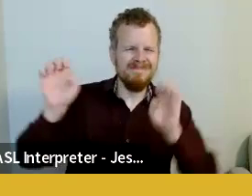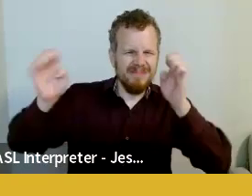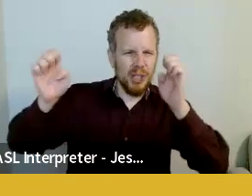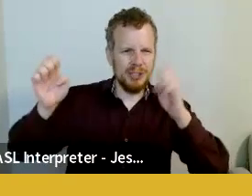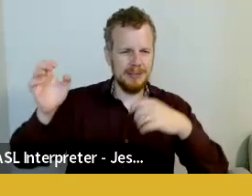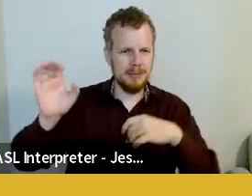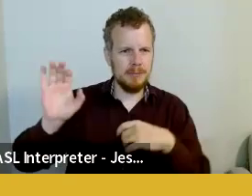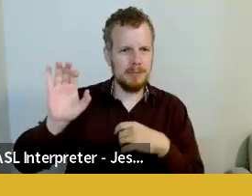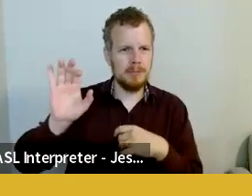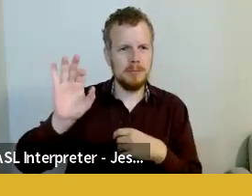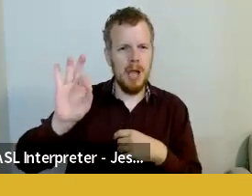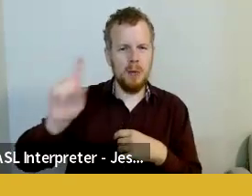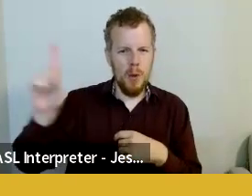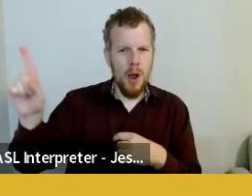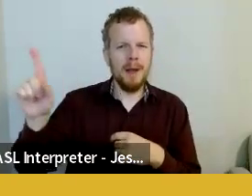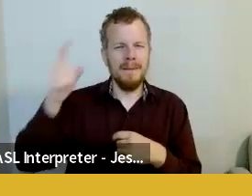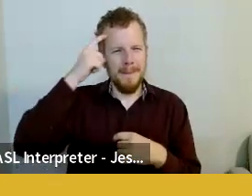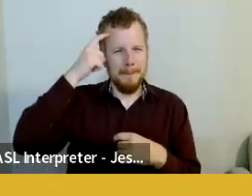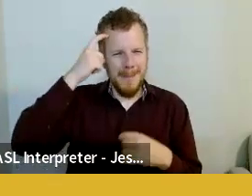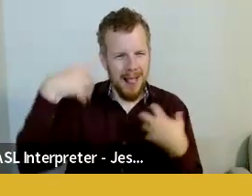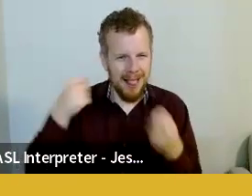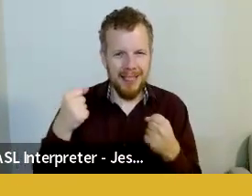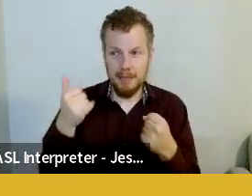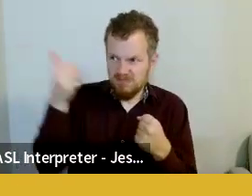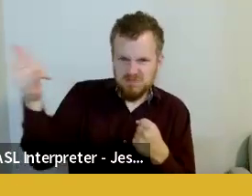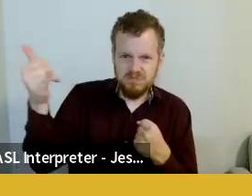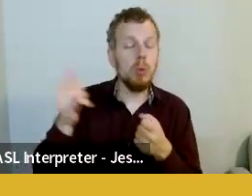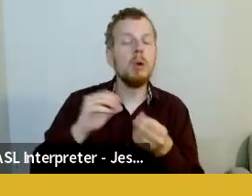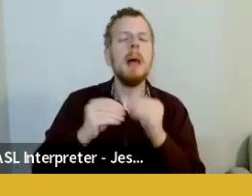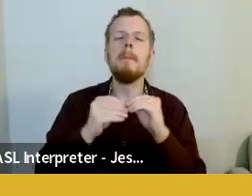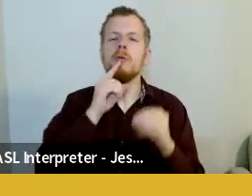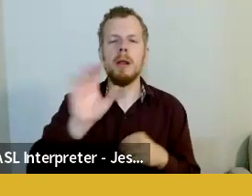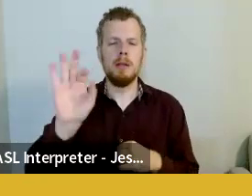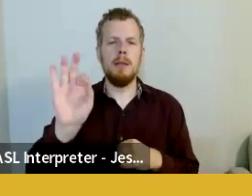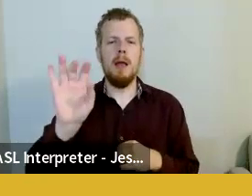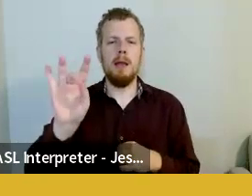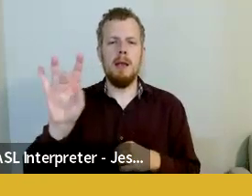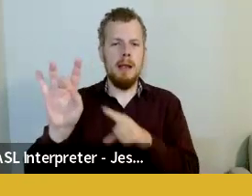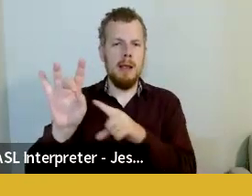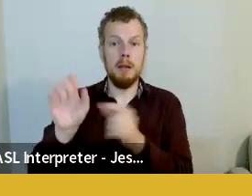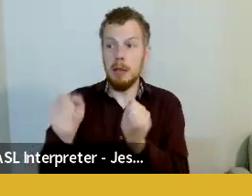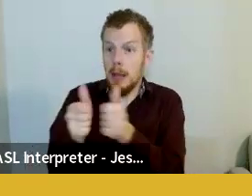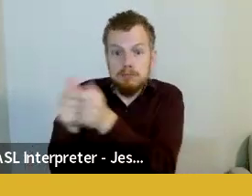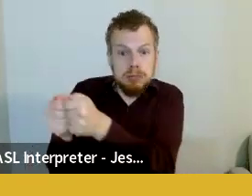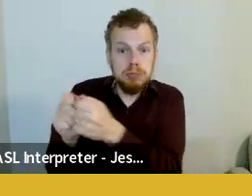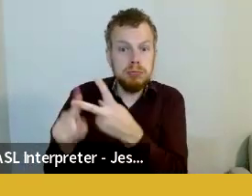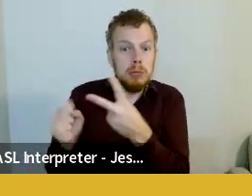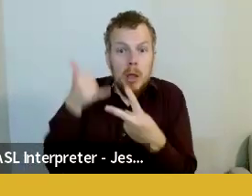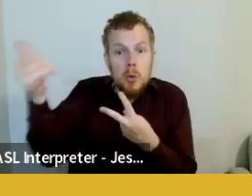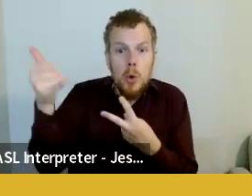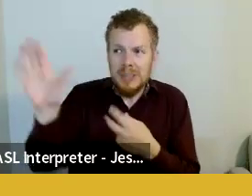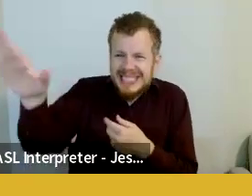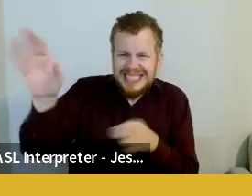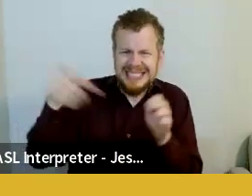another 3-digit short number to memorize for your health and safety, which is 988. Call or text this number if you or anyone you know is going